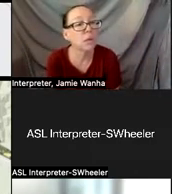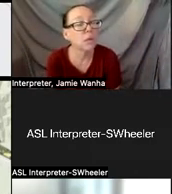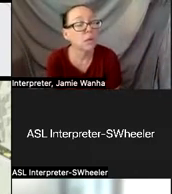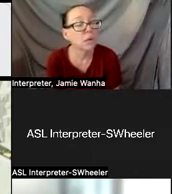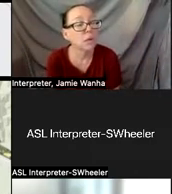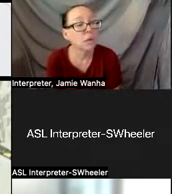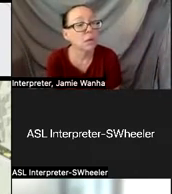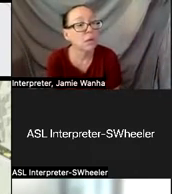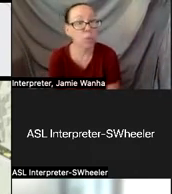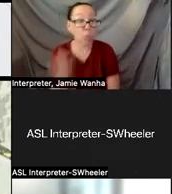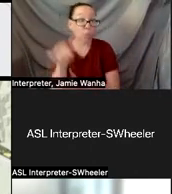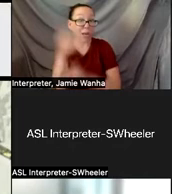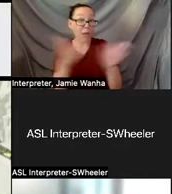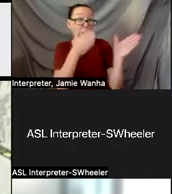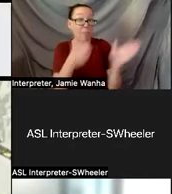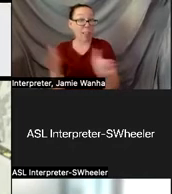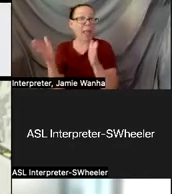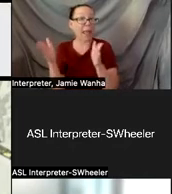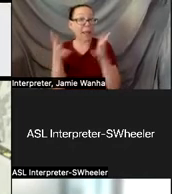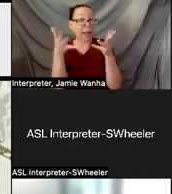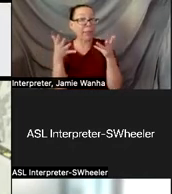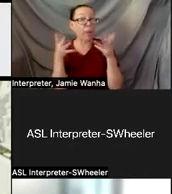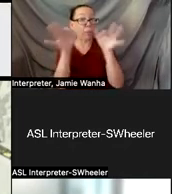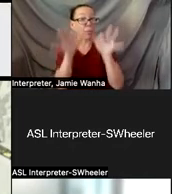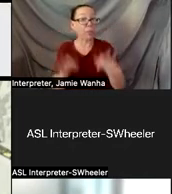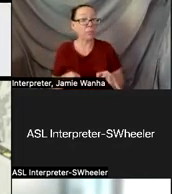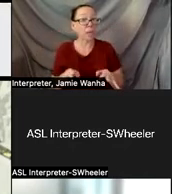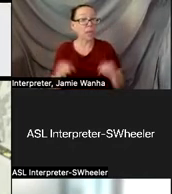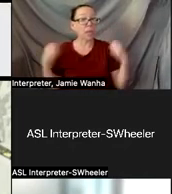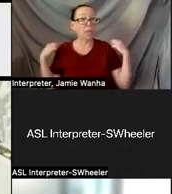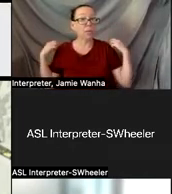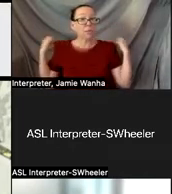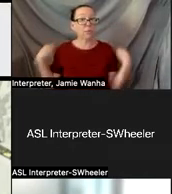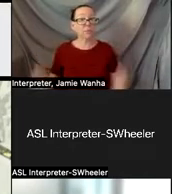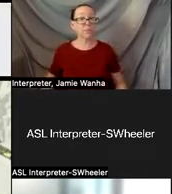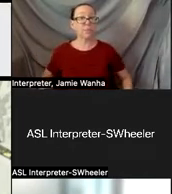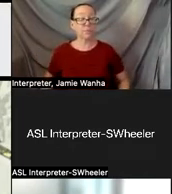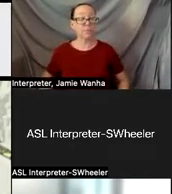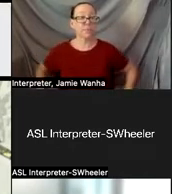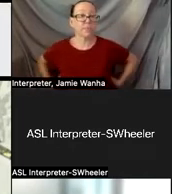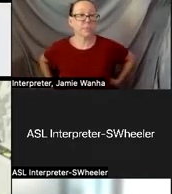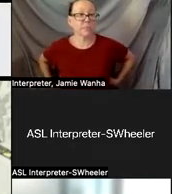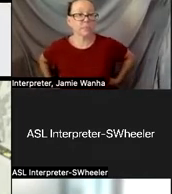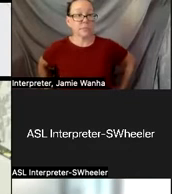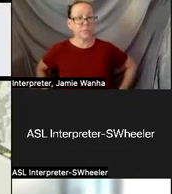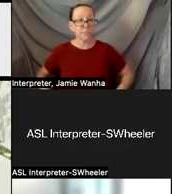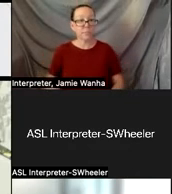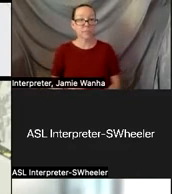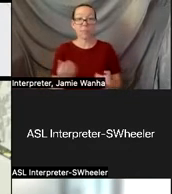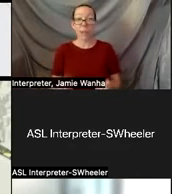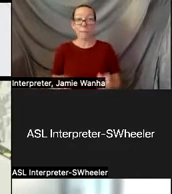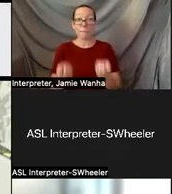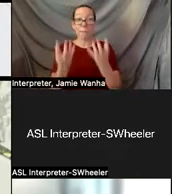is another plan that I'd like to mention that actually uses the scenario that just was discussed by Jorge, and it's called the